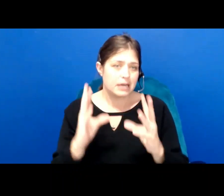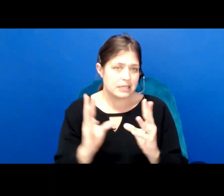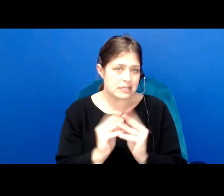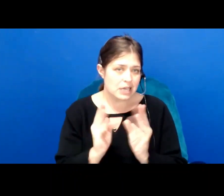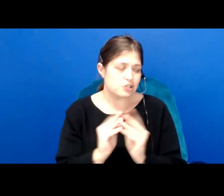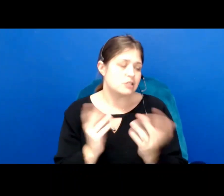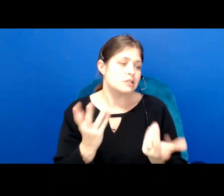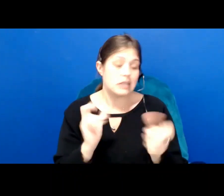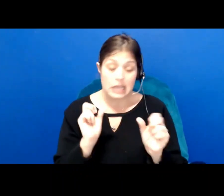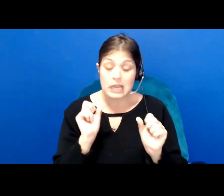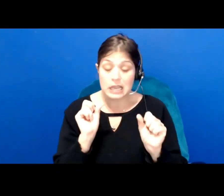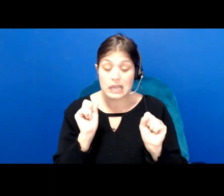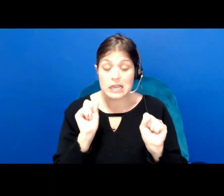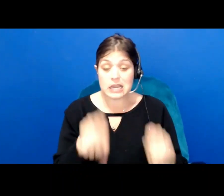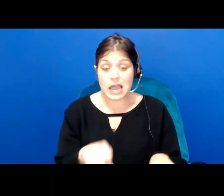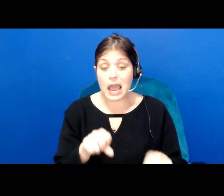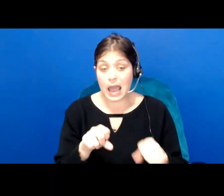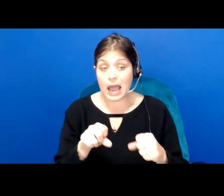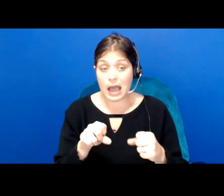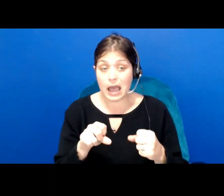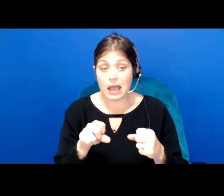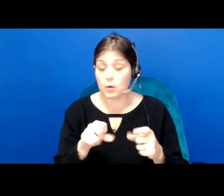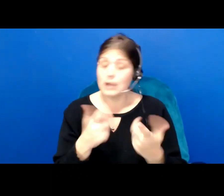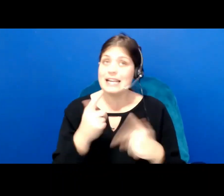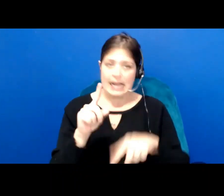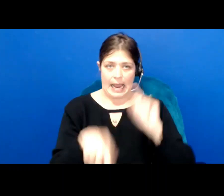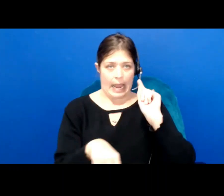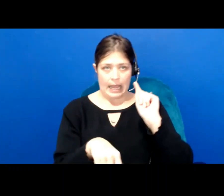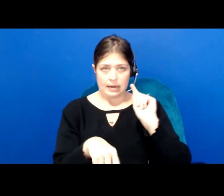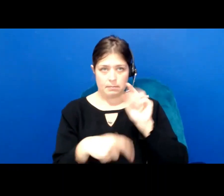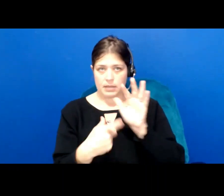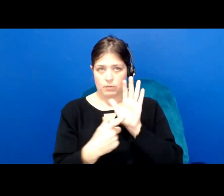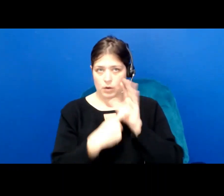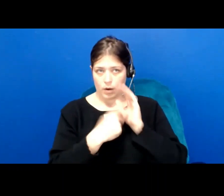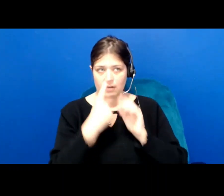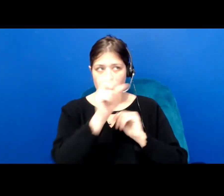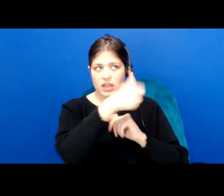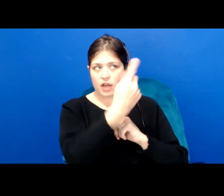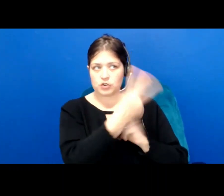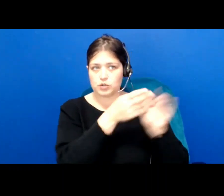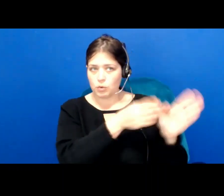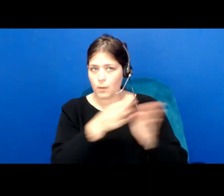can't be for the other two motifs because the backbone is a paper, but